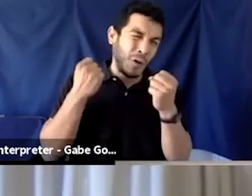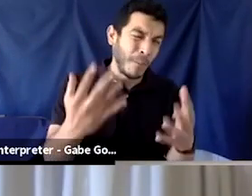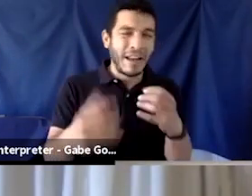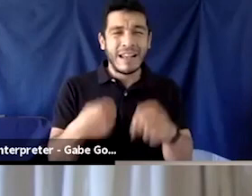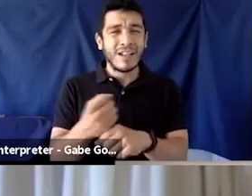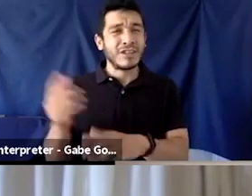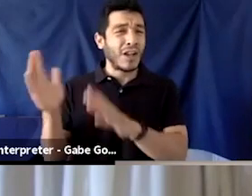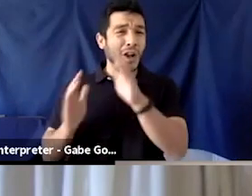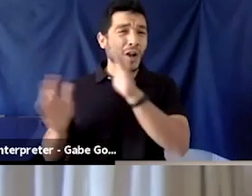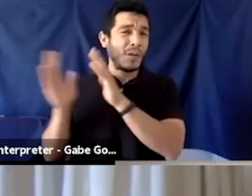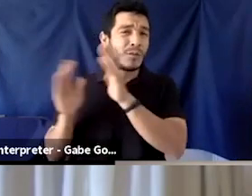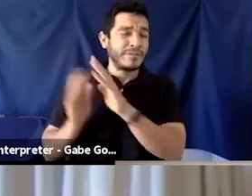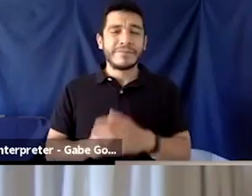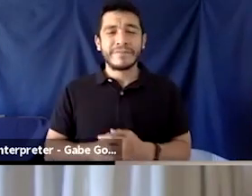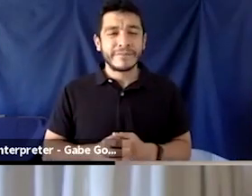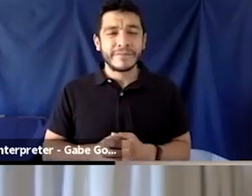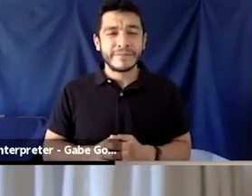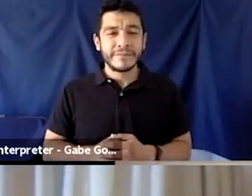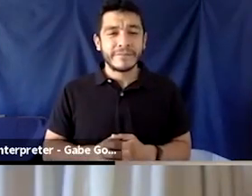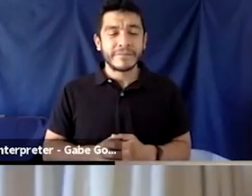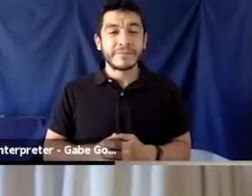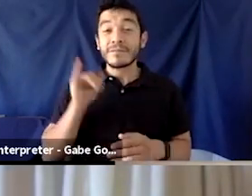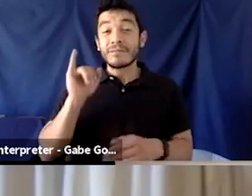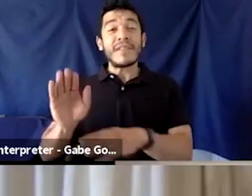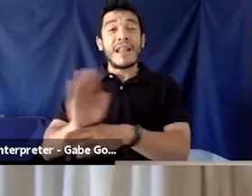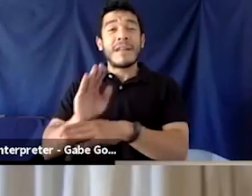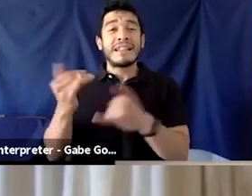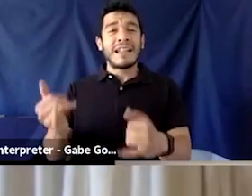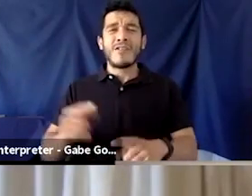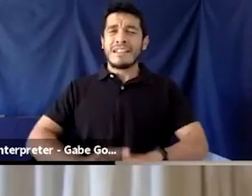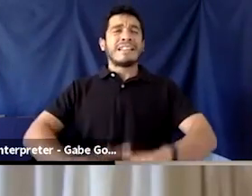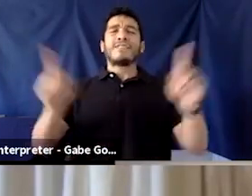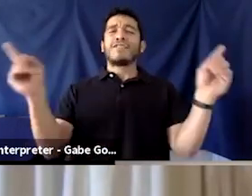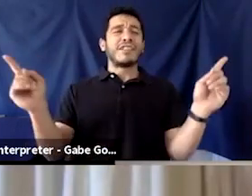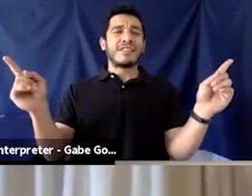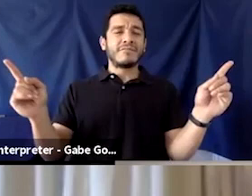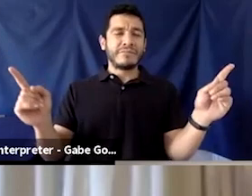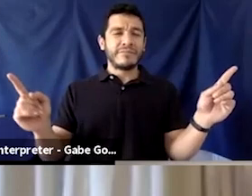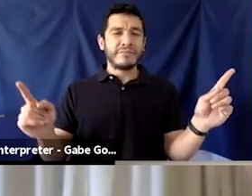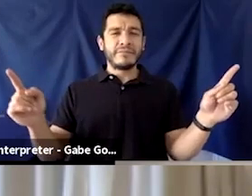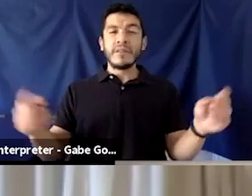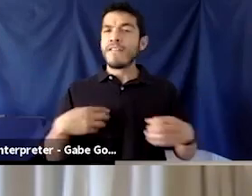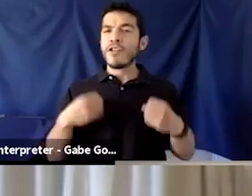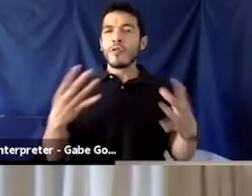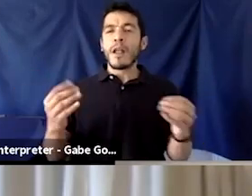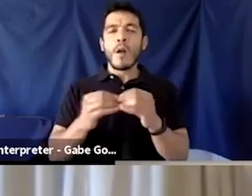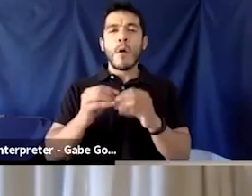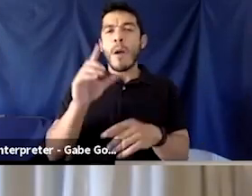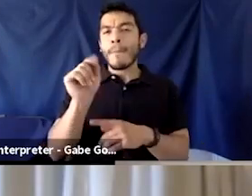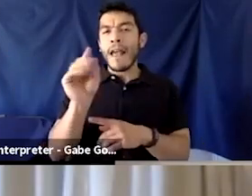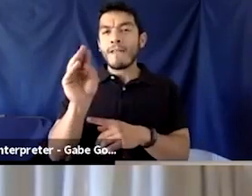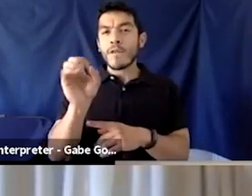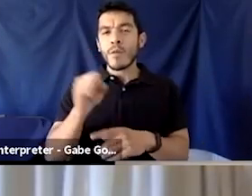ago, and the business now is so different. It's so different. There's so many more platforms. There's so many